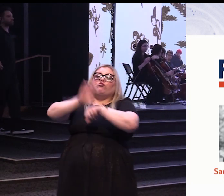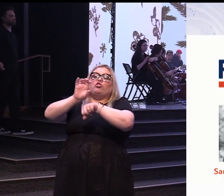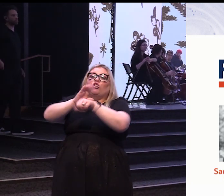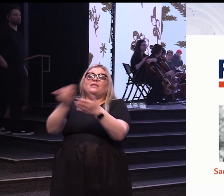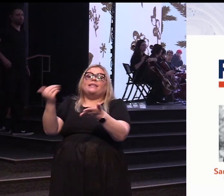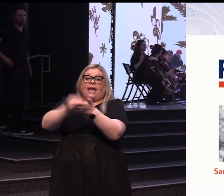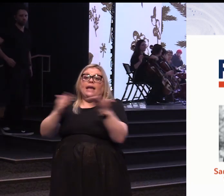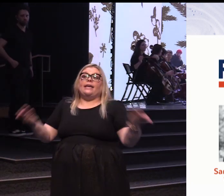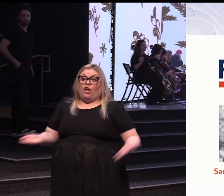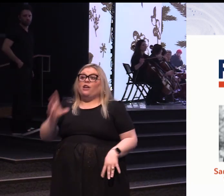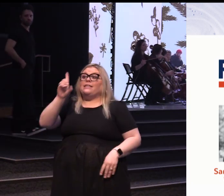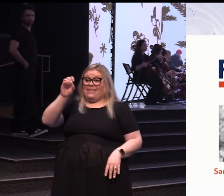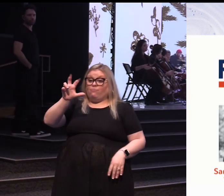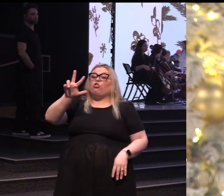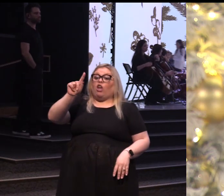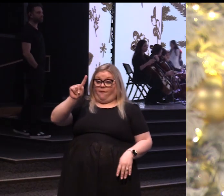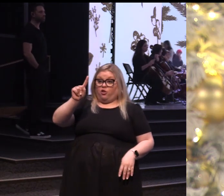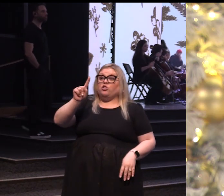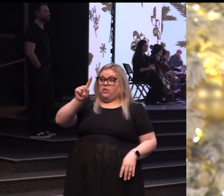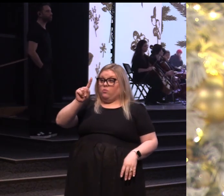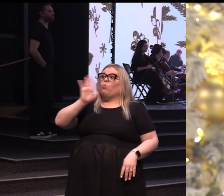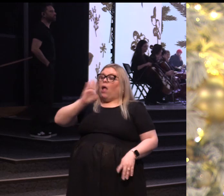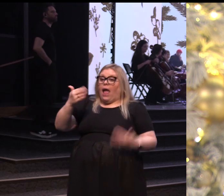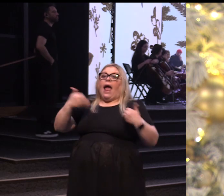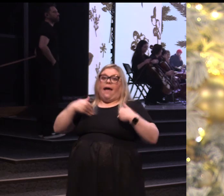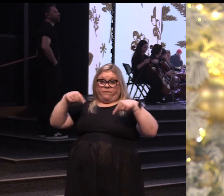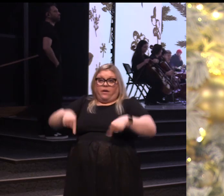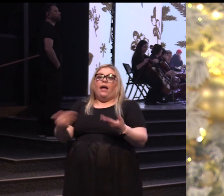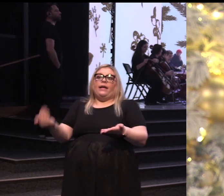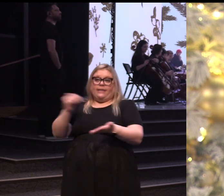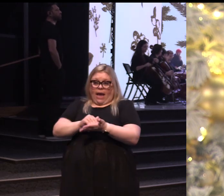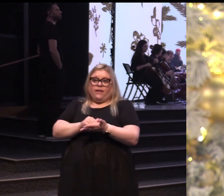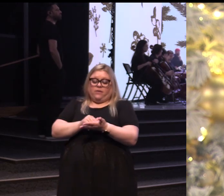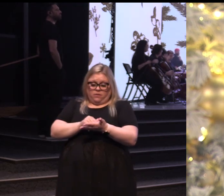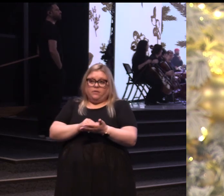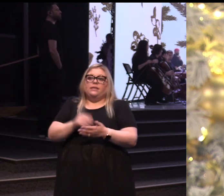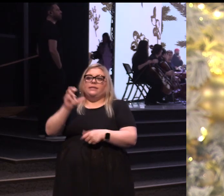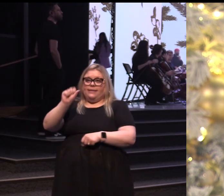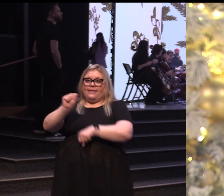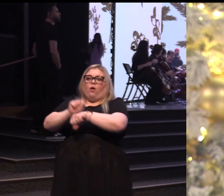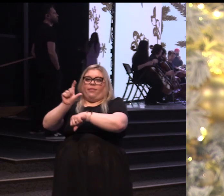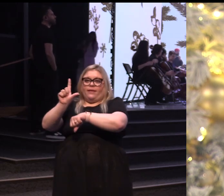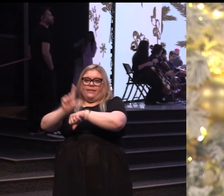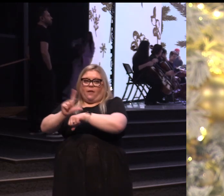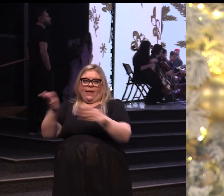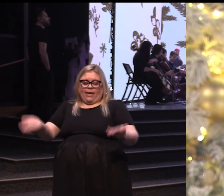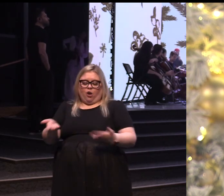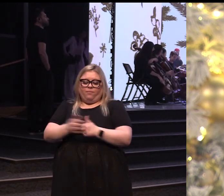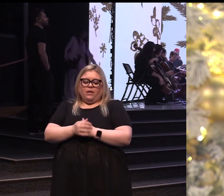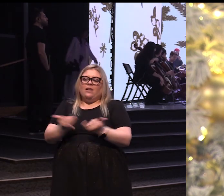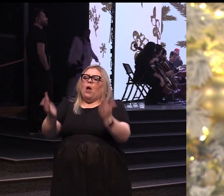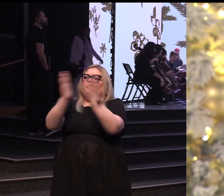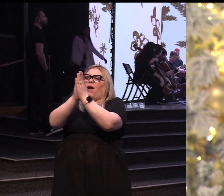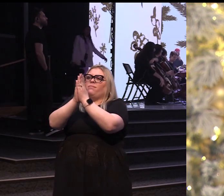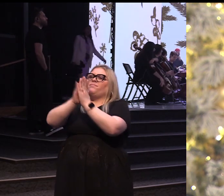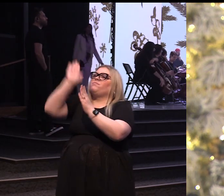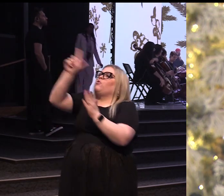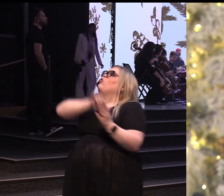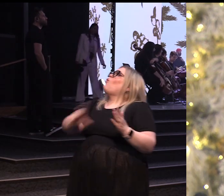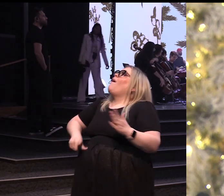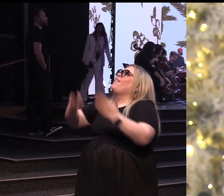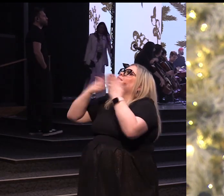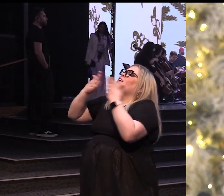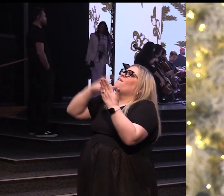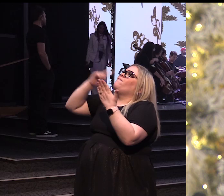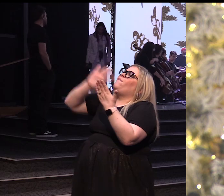December 31st and January 1st in two weekends here physically at South Lake Campus. Let's pray together as we end. Lord, thank you so much